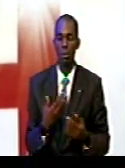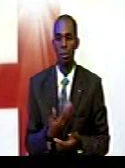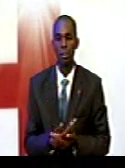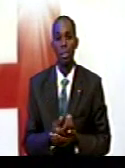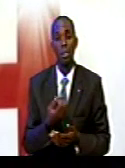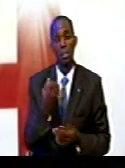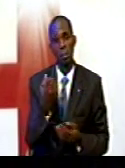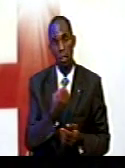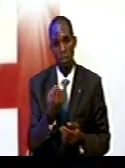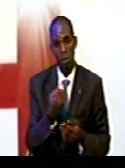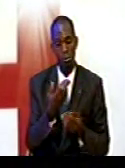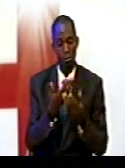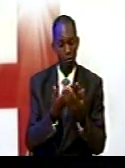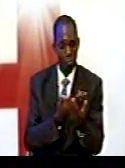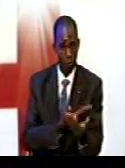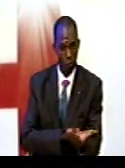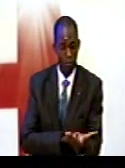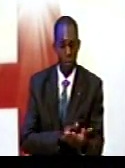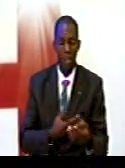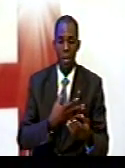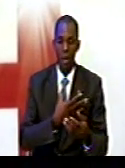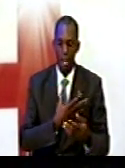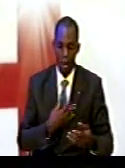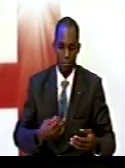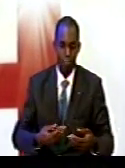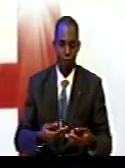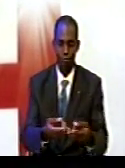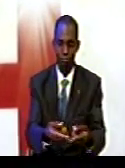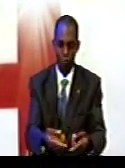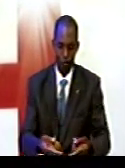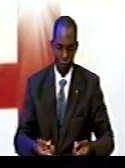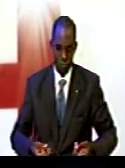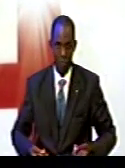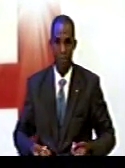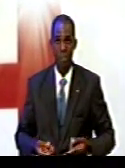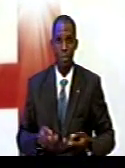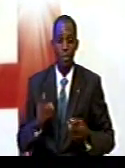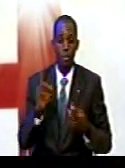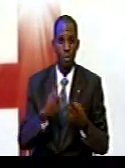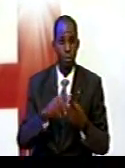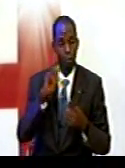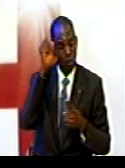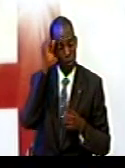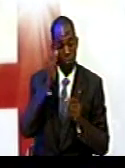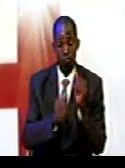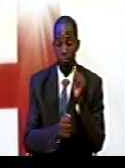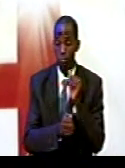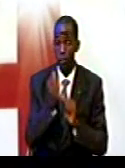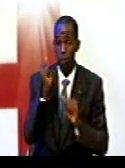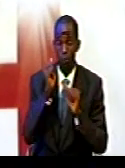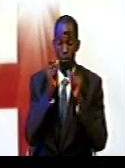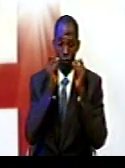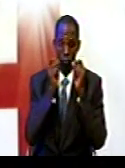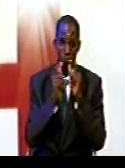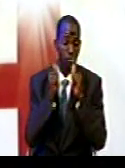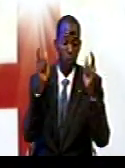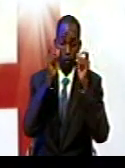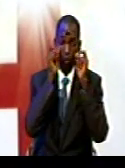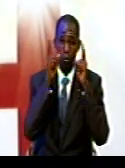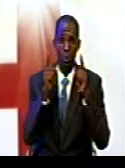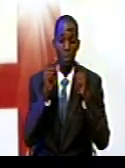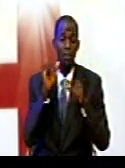Friday, I came here. Nothing happened. On Saturday, I came in the morning and lie down here. To